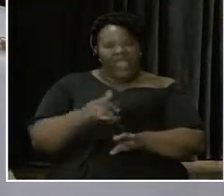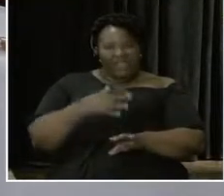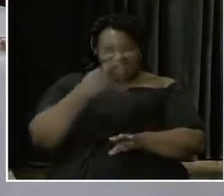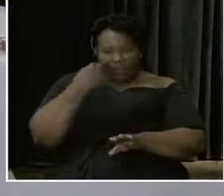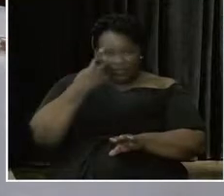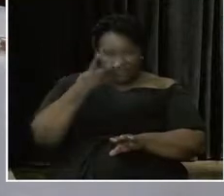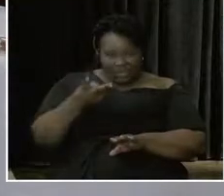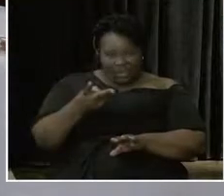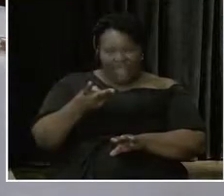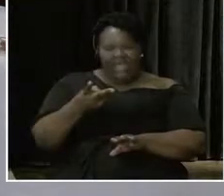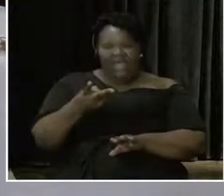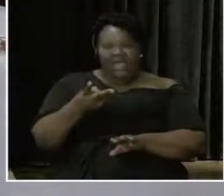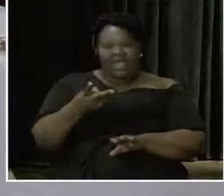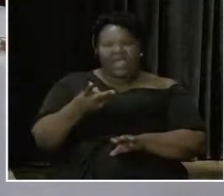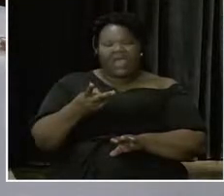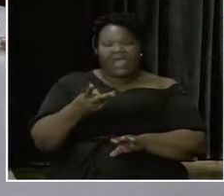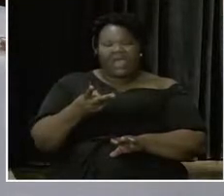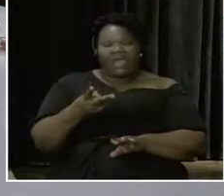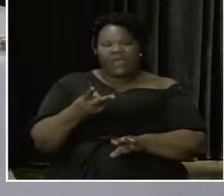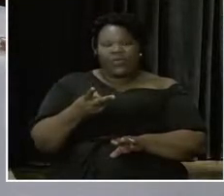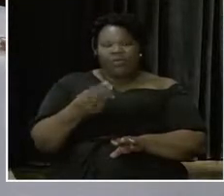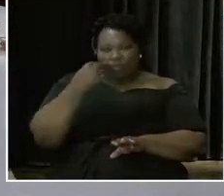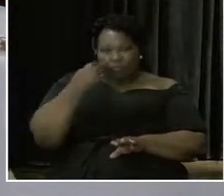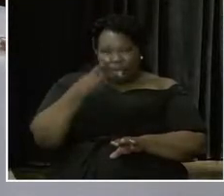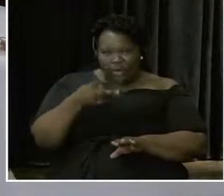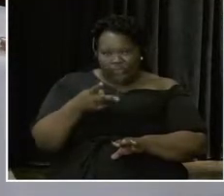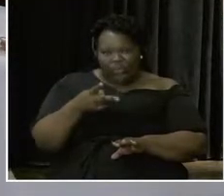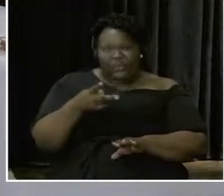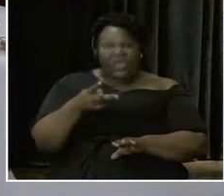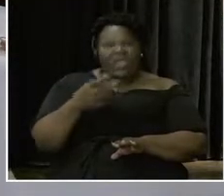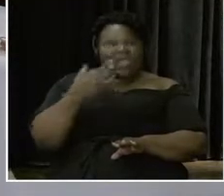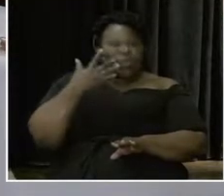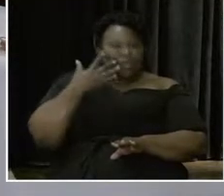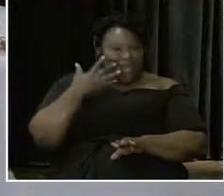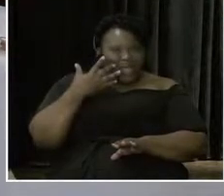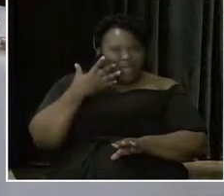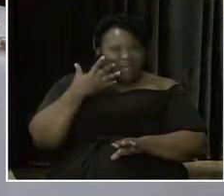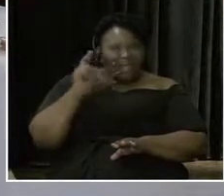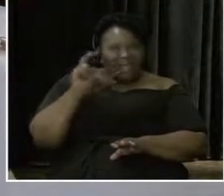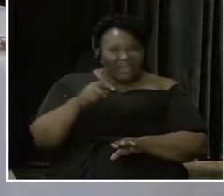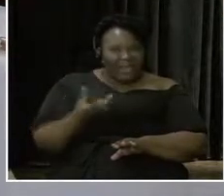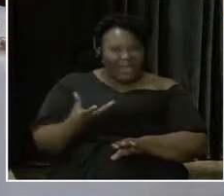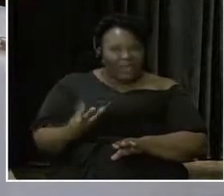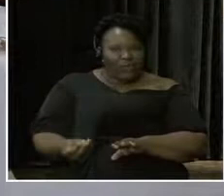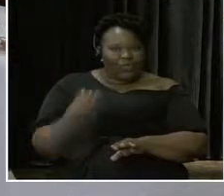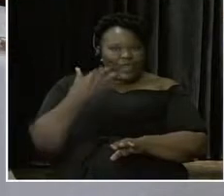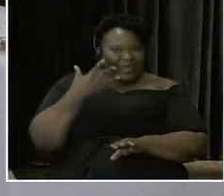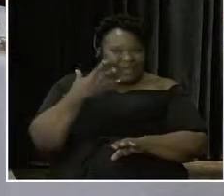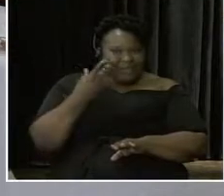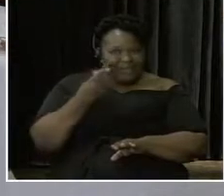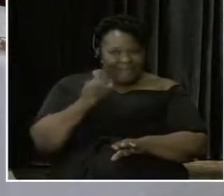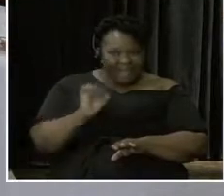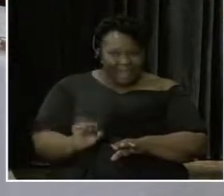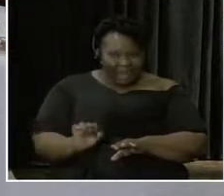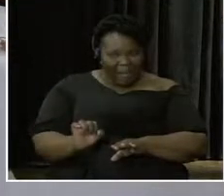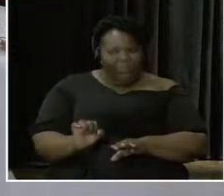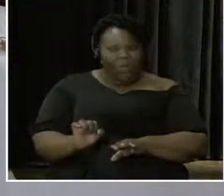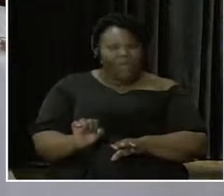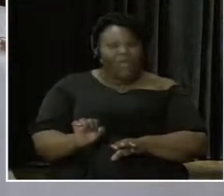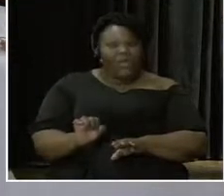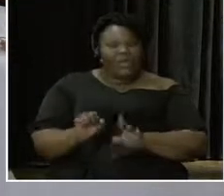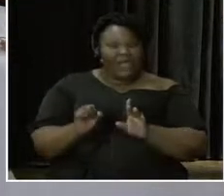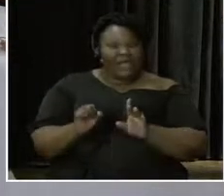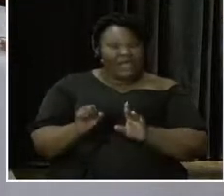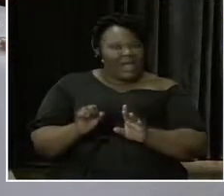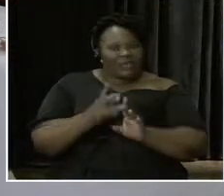talks about when these monies were due. And so we are obligated in terms of the law. It's not